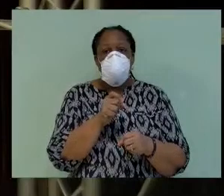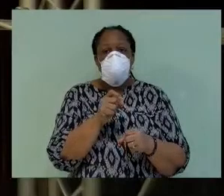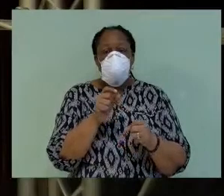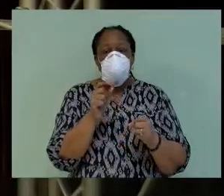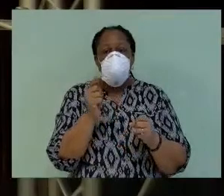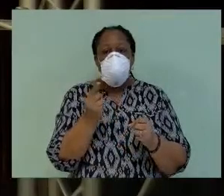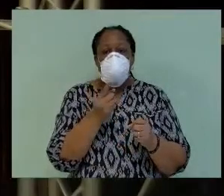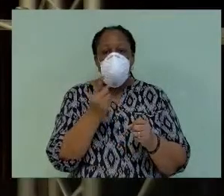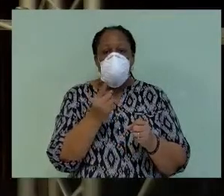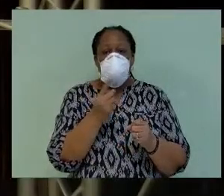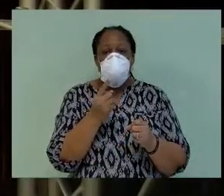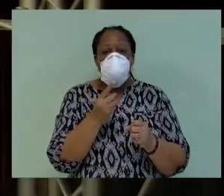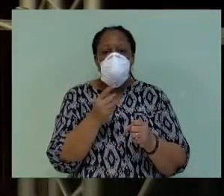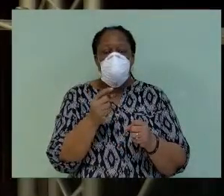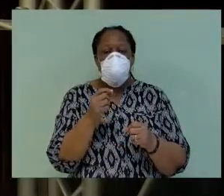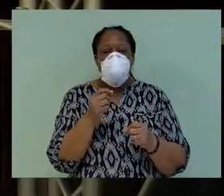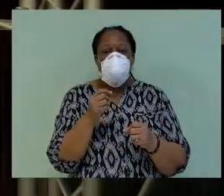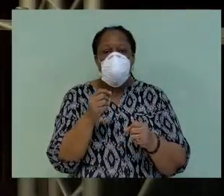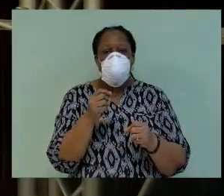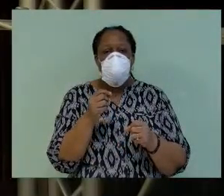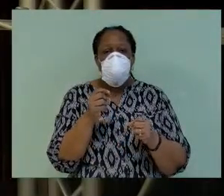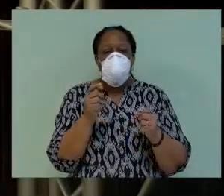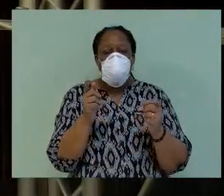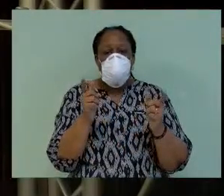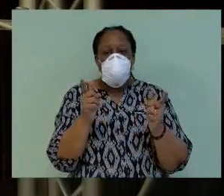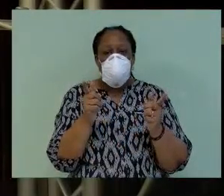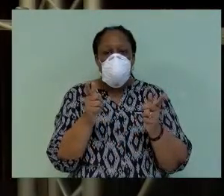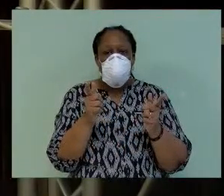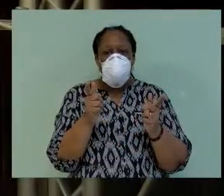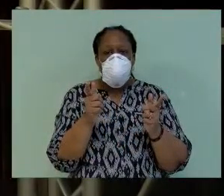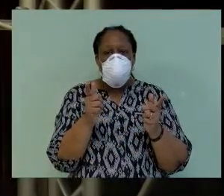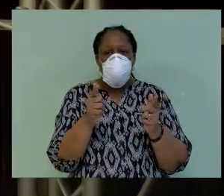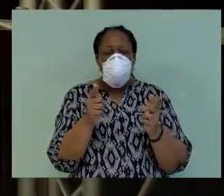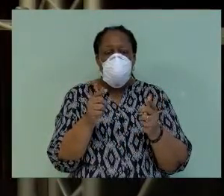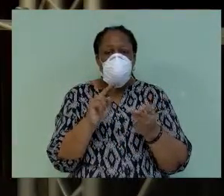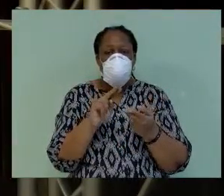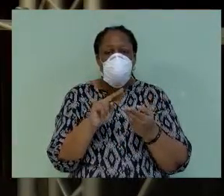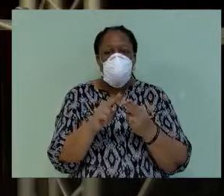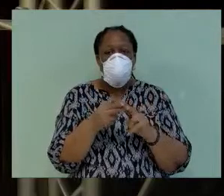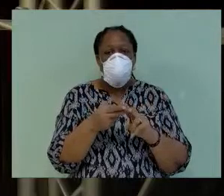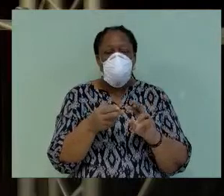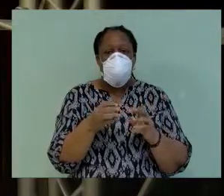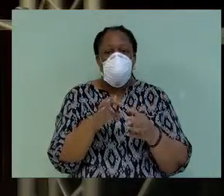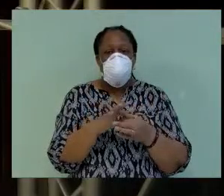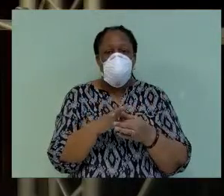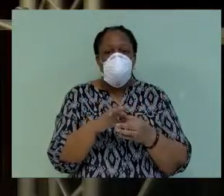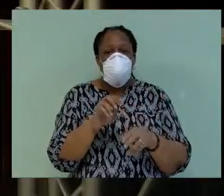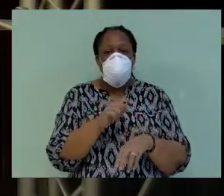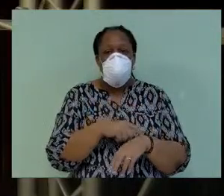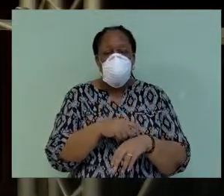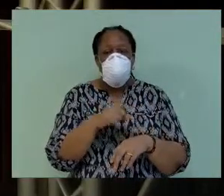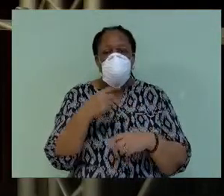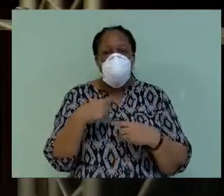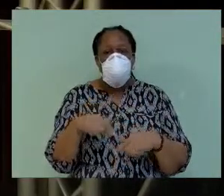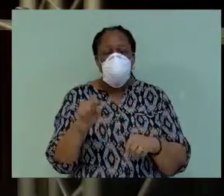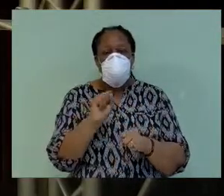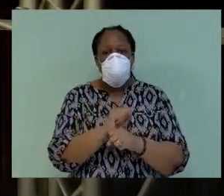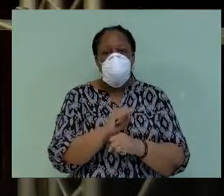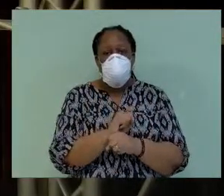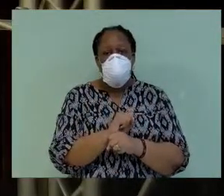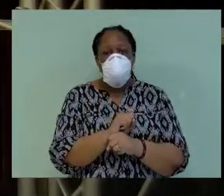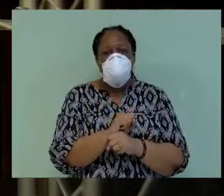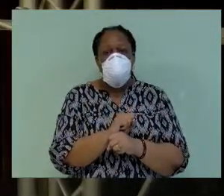At present, the Magistrates Court has reduced its working hours to prevent the spread of COVID-19 at the